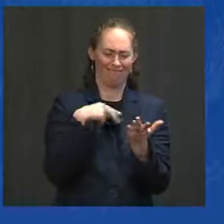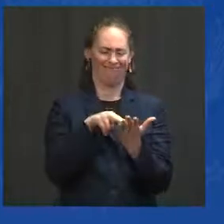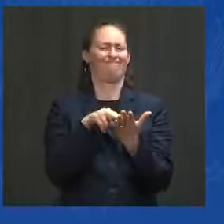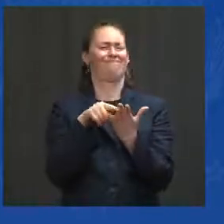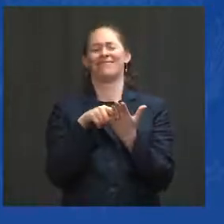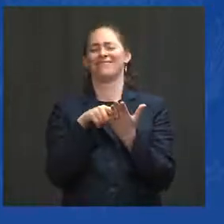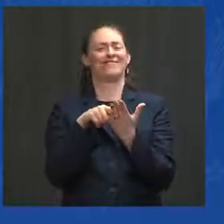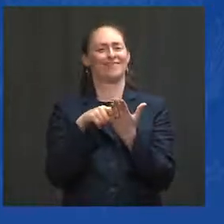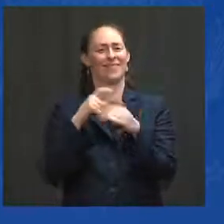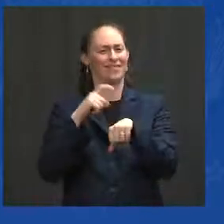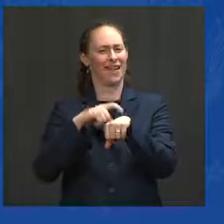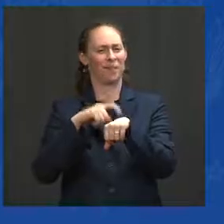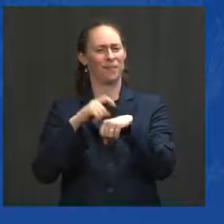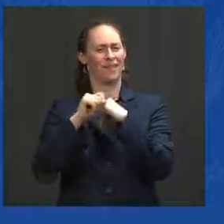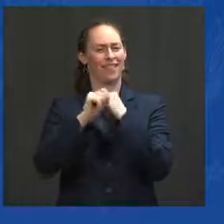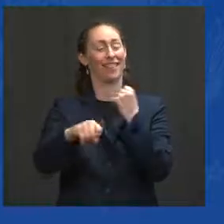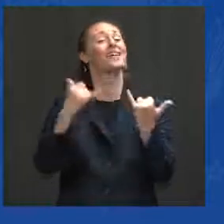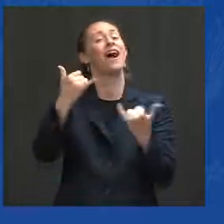good afternoon.